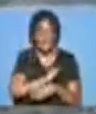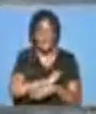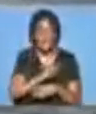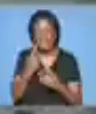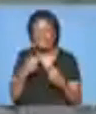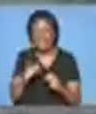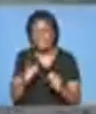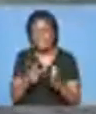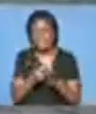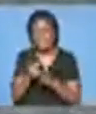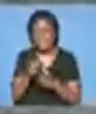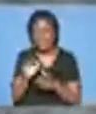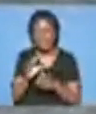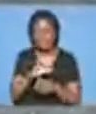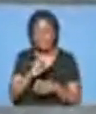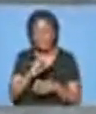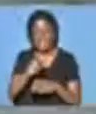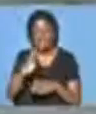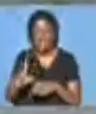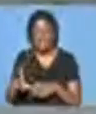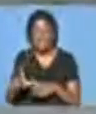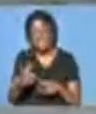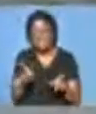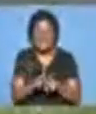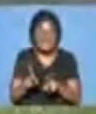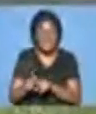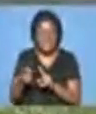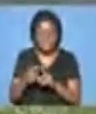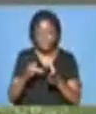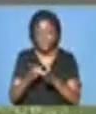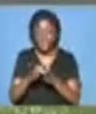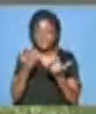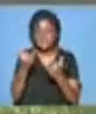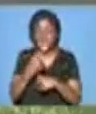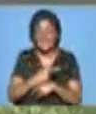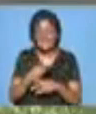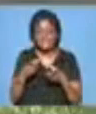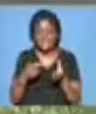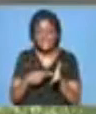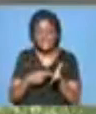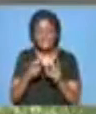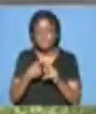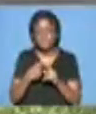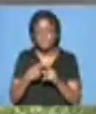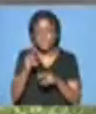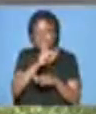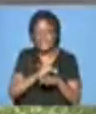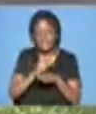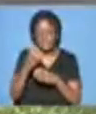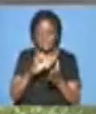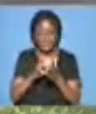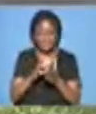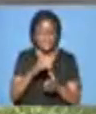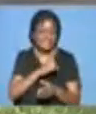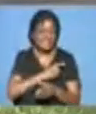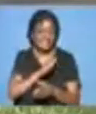case seemingly similar to the crimes for which she stands charged today. Now, due to the nature of the crimes, Dean was not required to enter a plea,